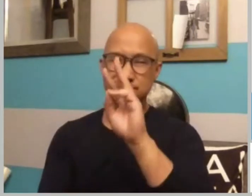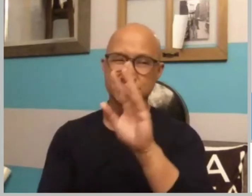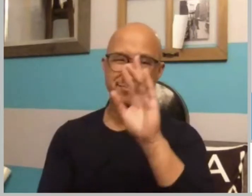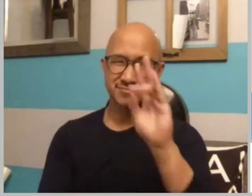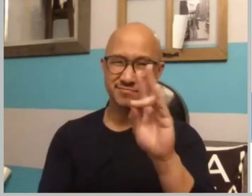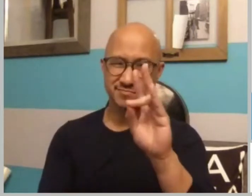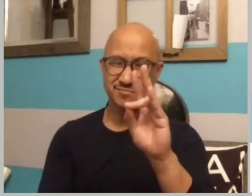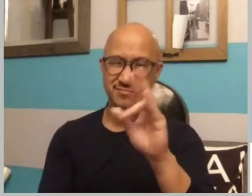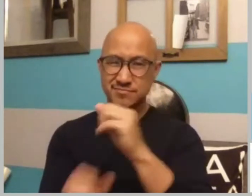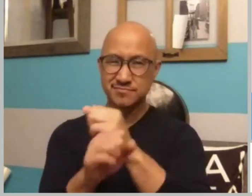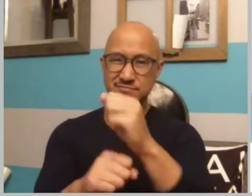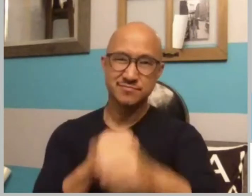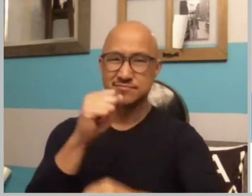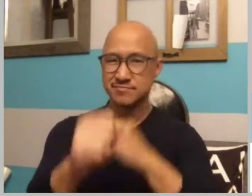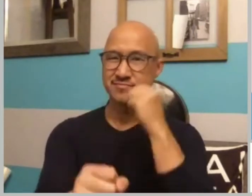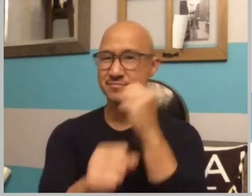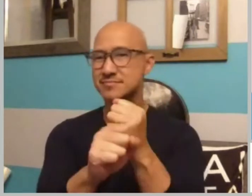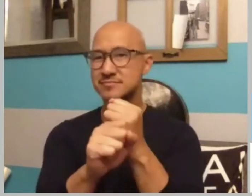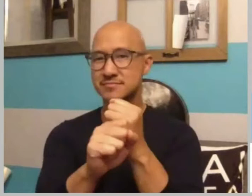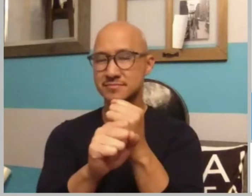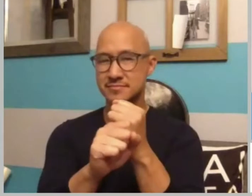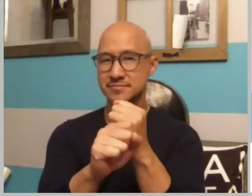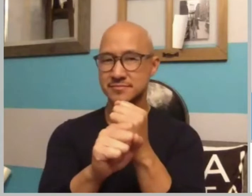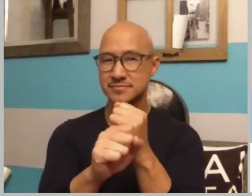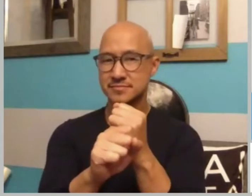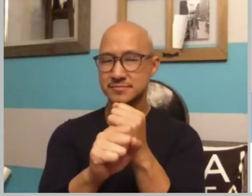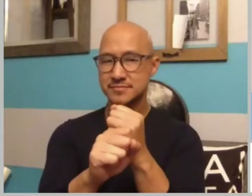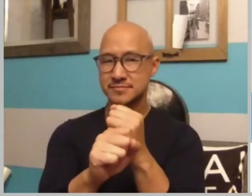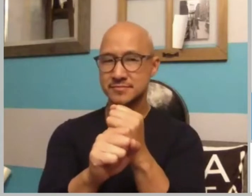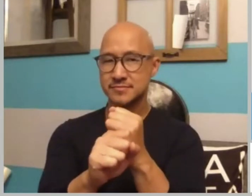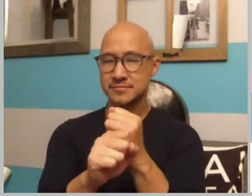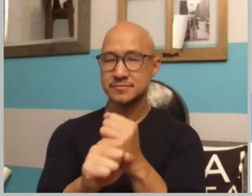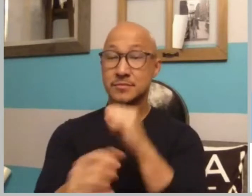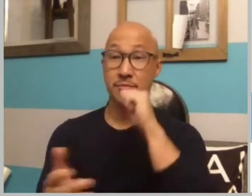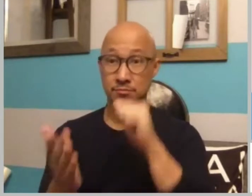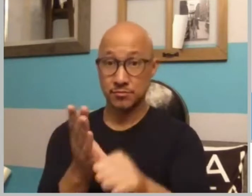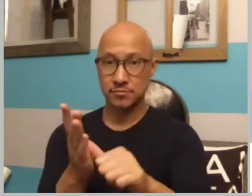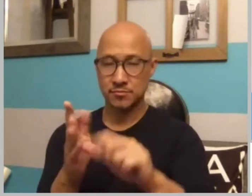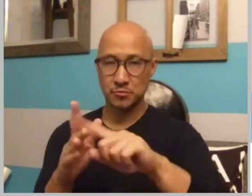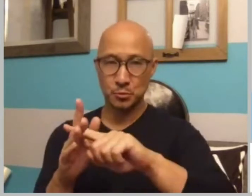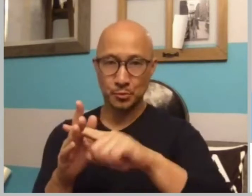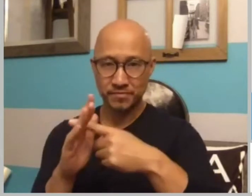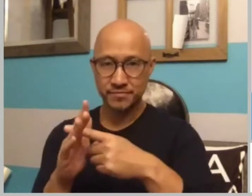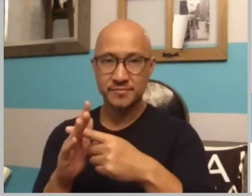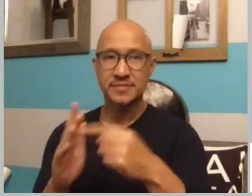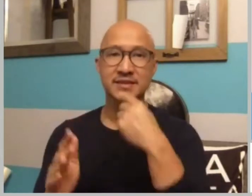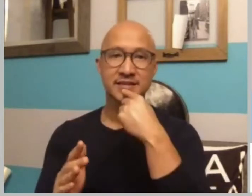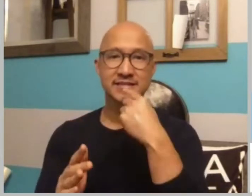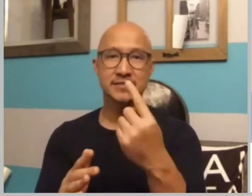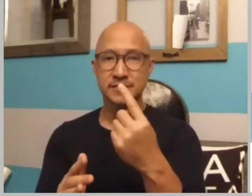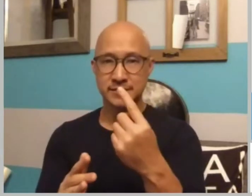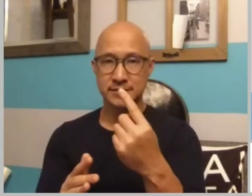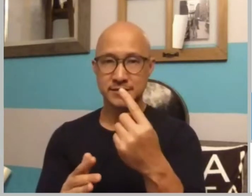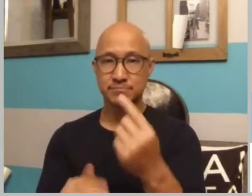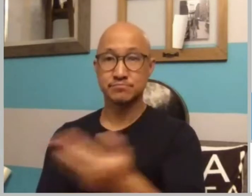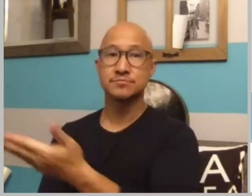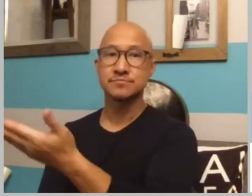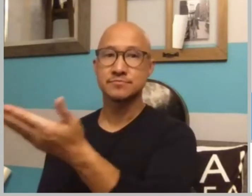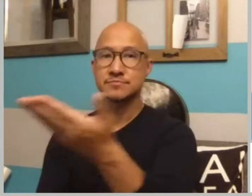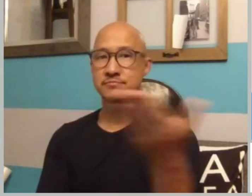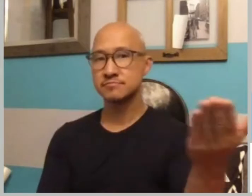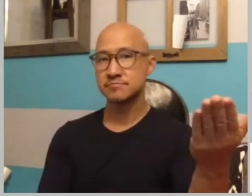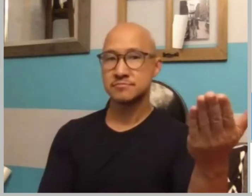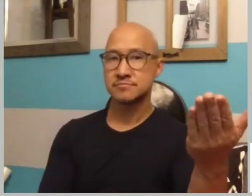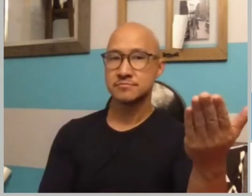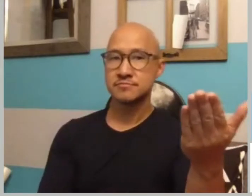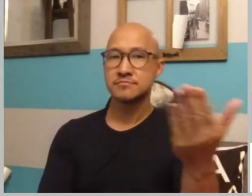it says to the recipients of the letter were exiles of the dispersion, Jewish Christians